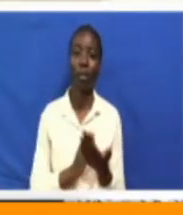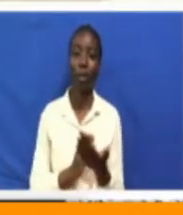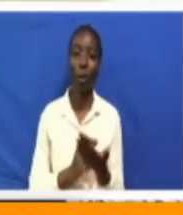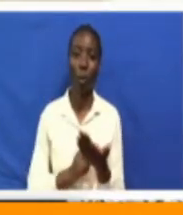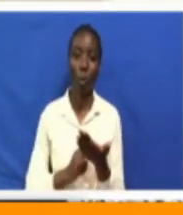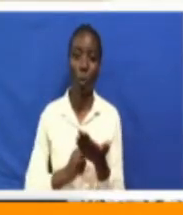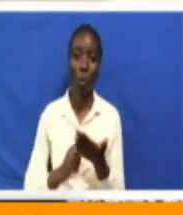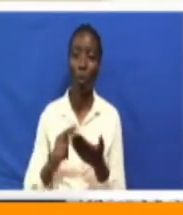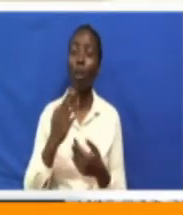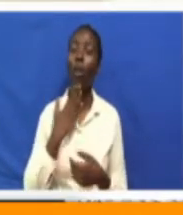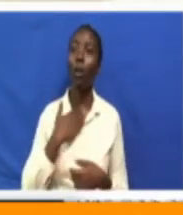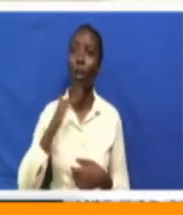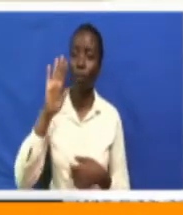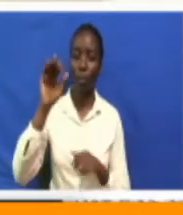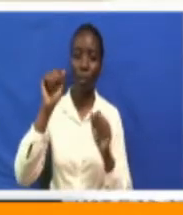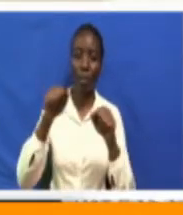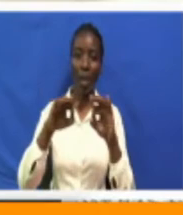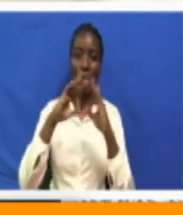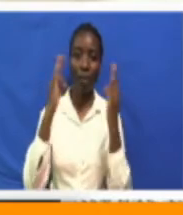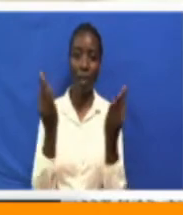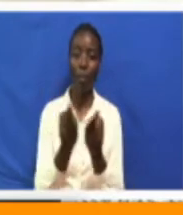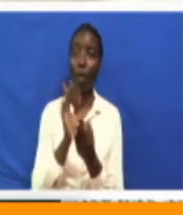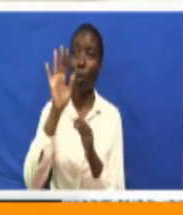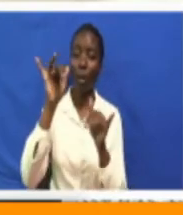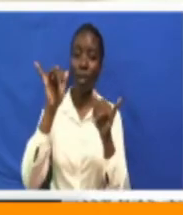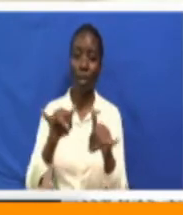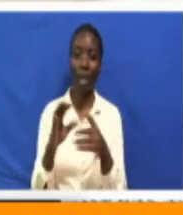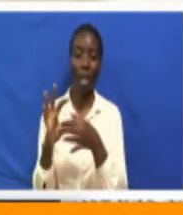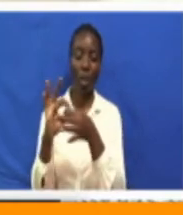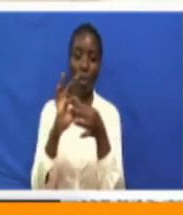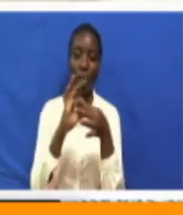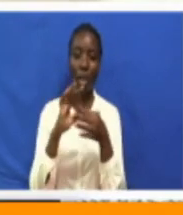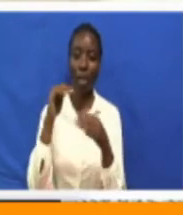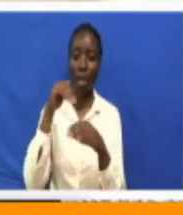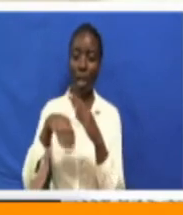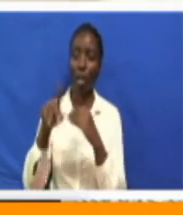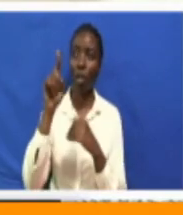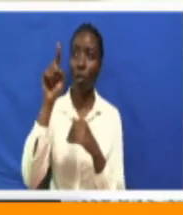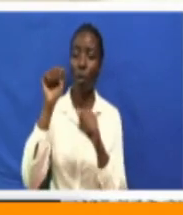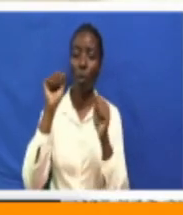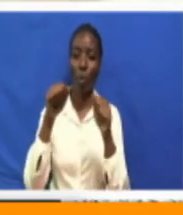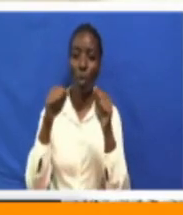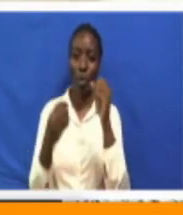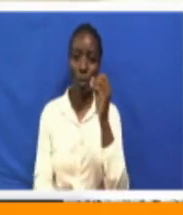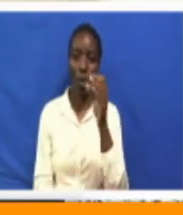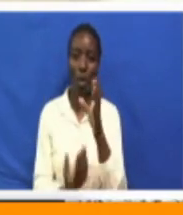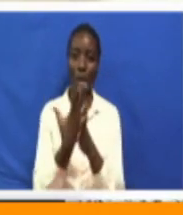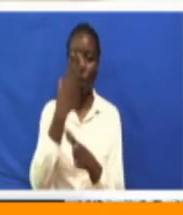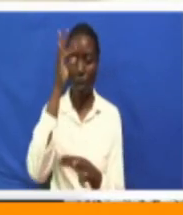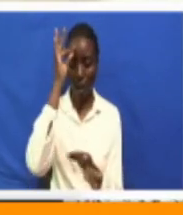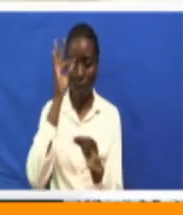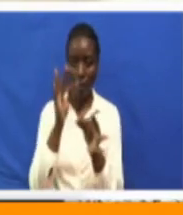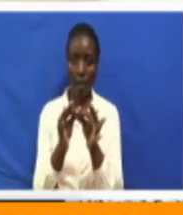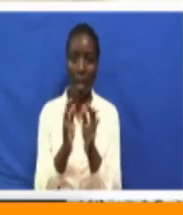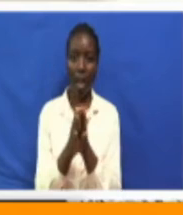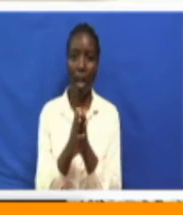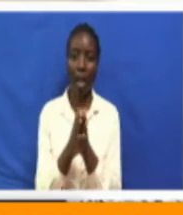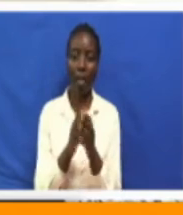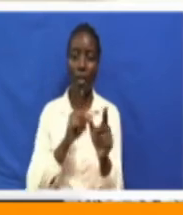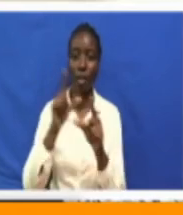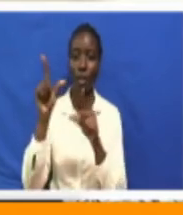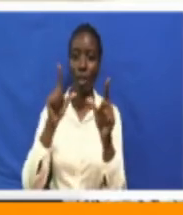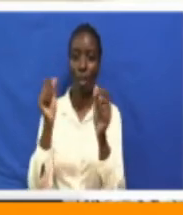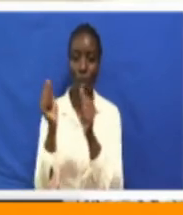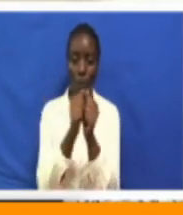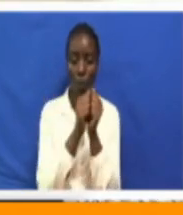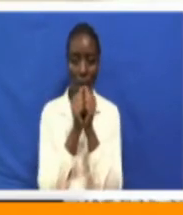will may your families be United in you that they may glow in faith and journey